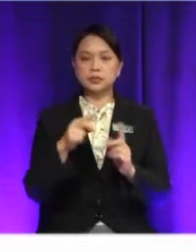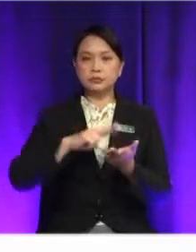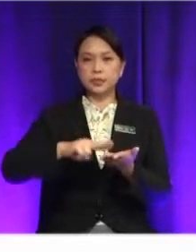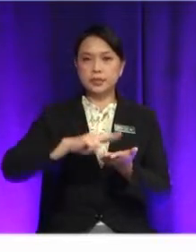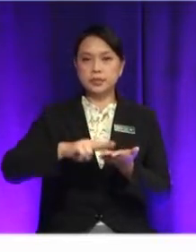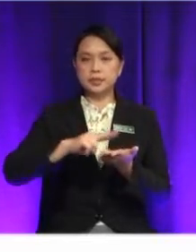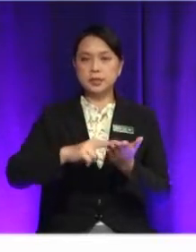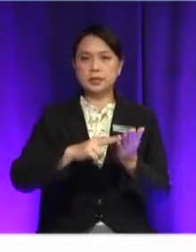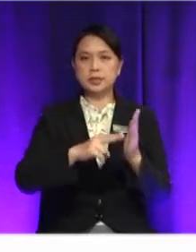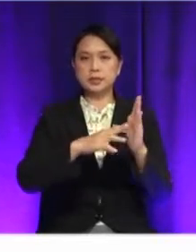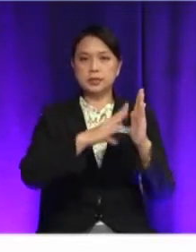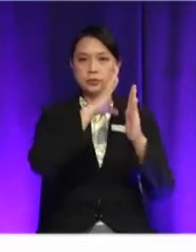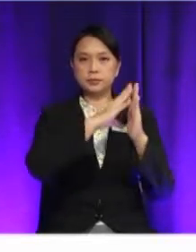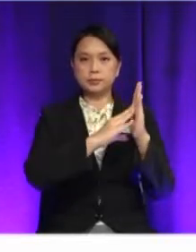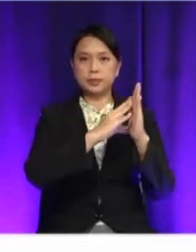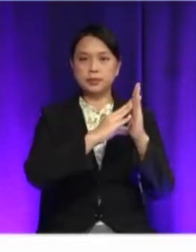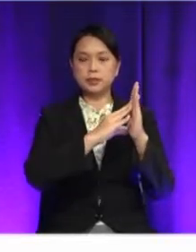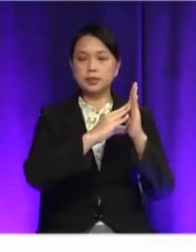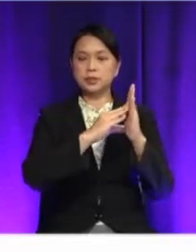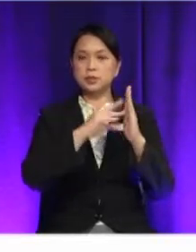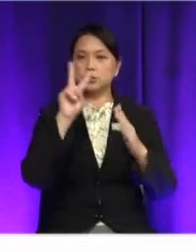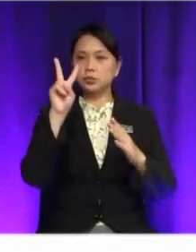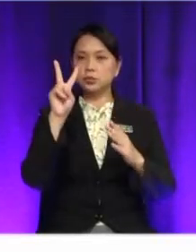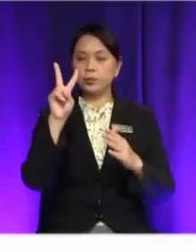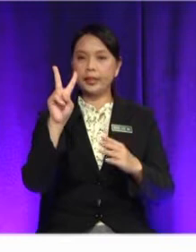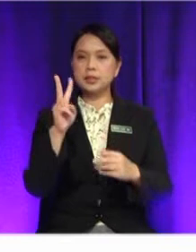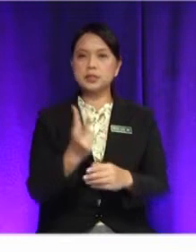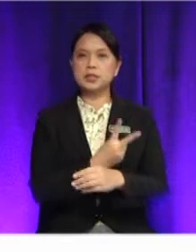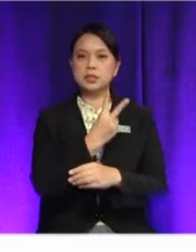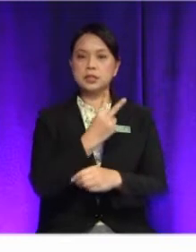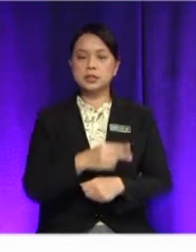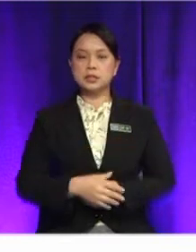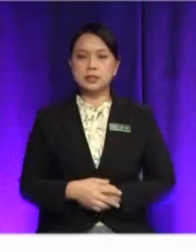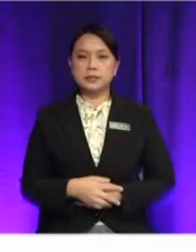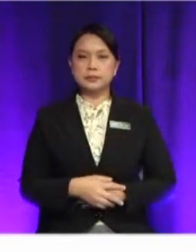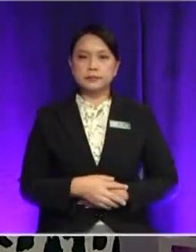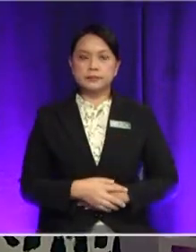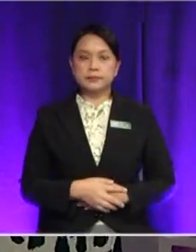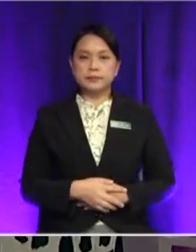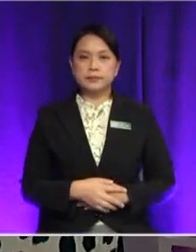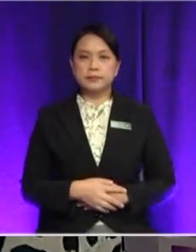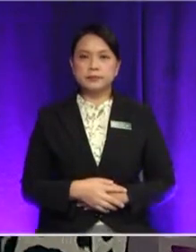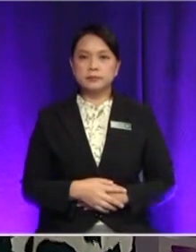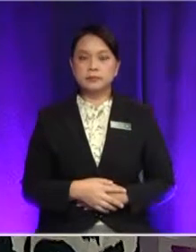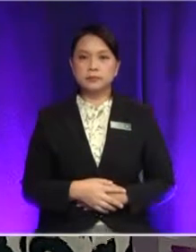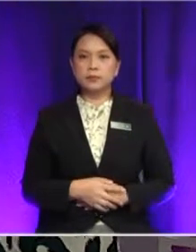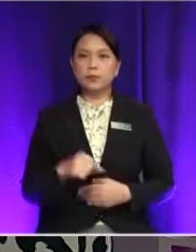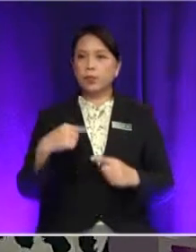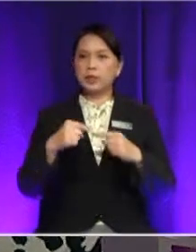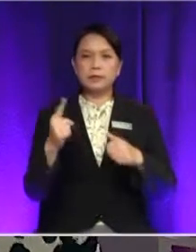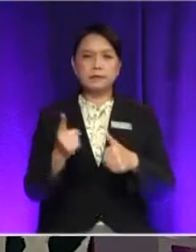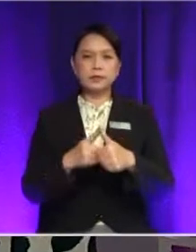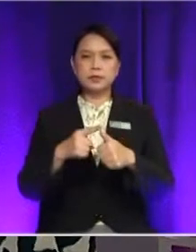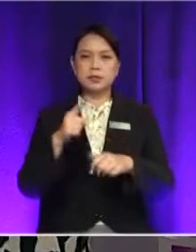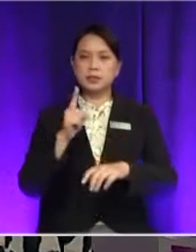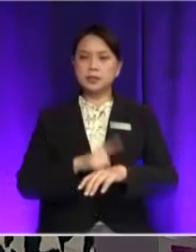twice. I wouldn't know if you read once, but trust me, there is no harm reading twice because the first time reading is for you to get